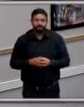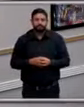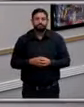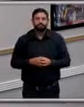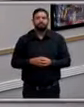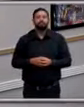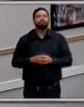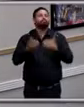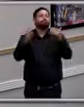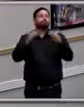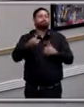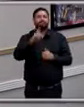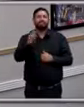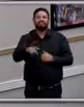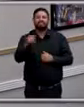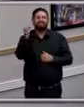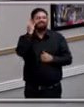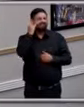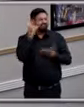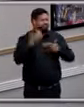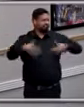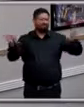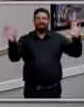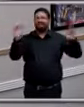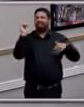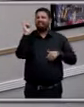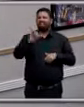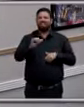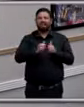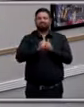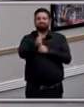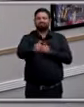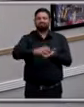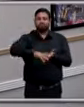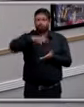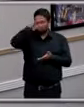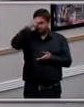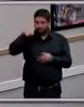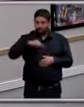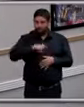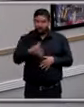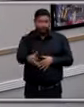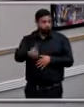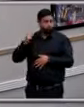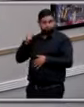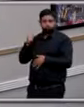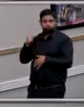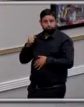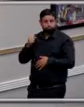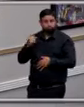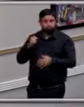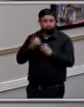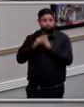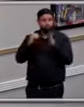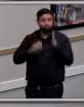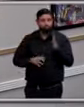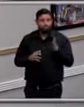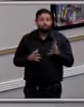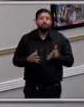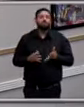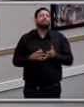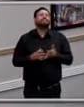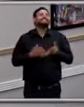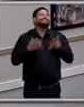What if we don't want all that virtual learning? Do we pull our students till it's person? I'd just